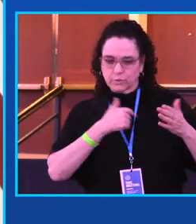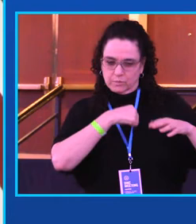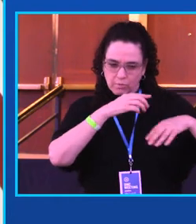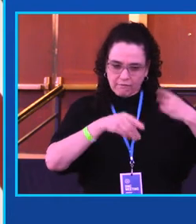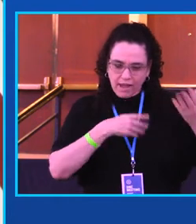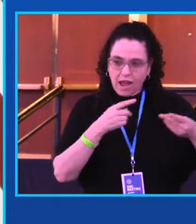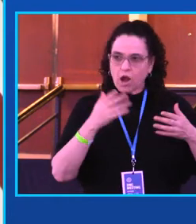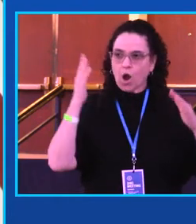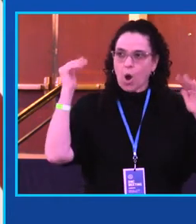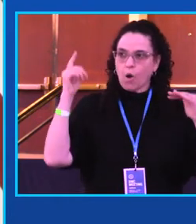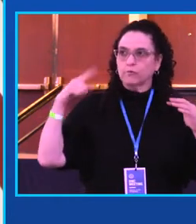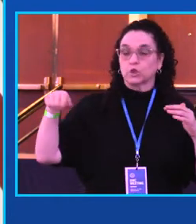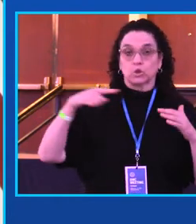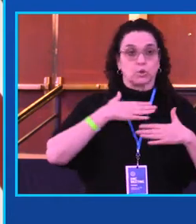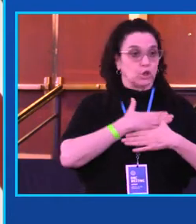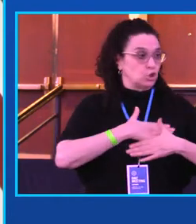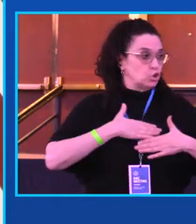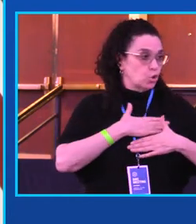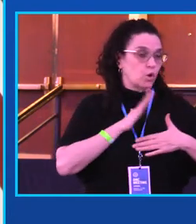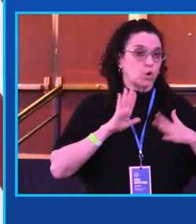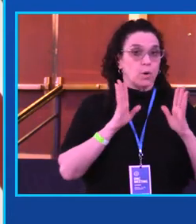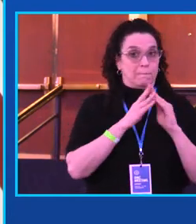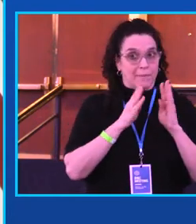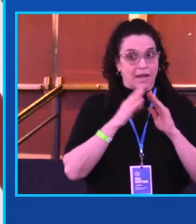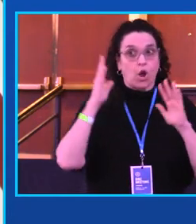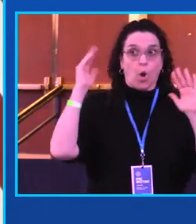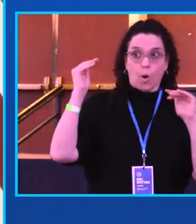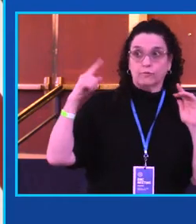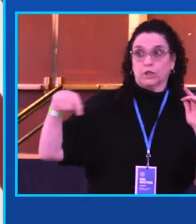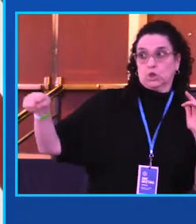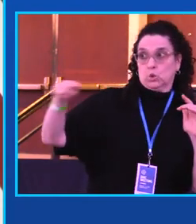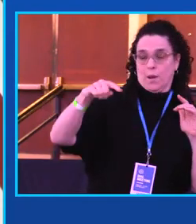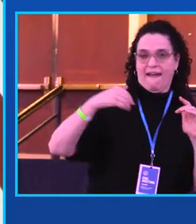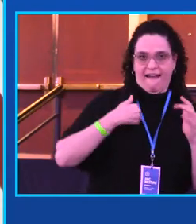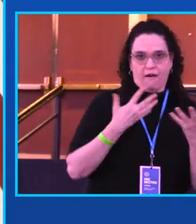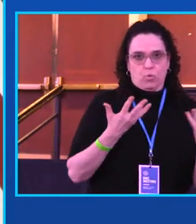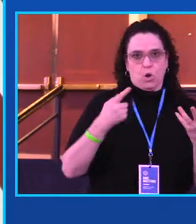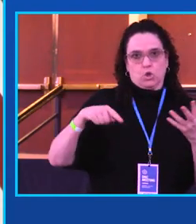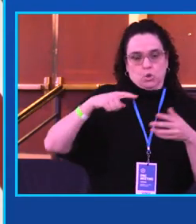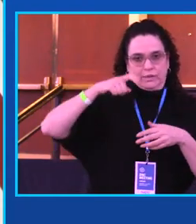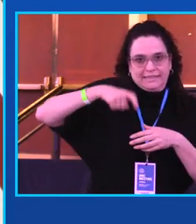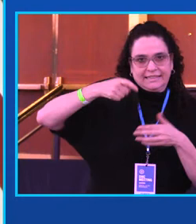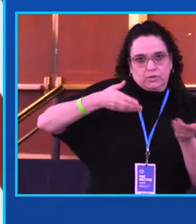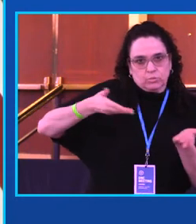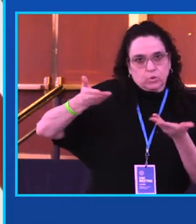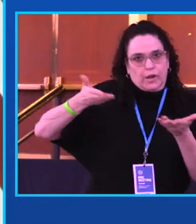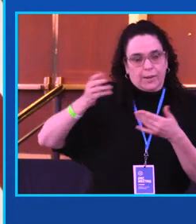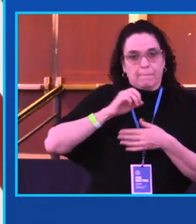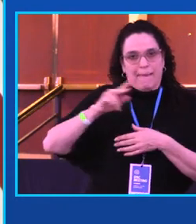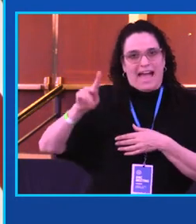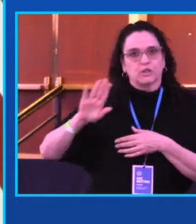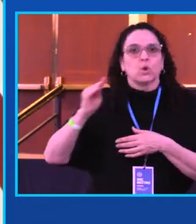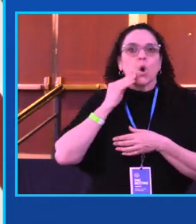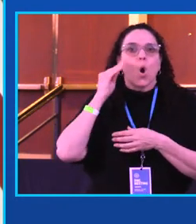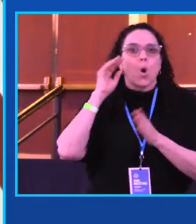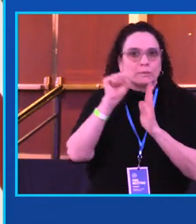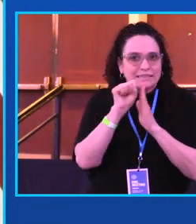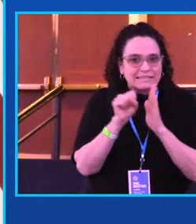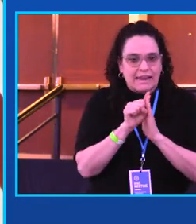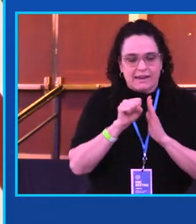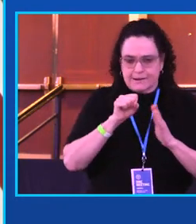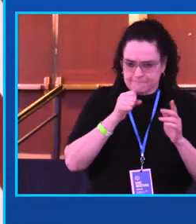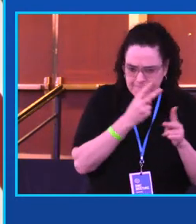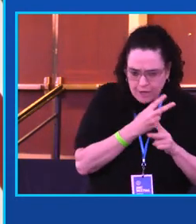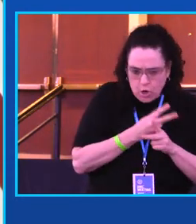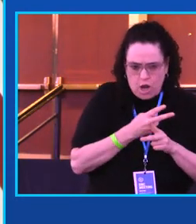the winter meeting and have what you need to take back to your states to create new strategies and to have the needed